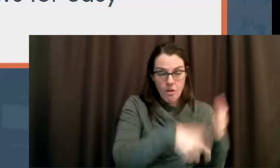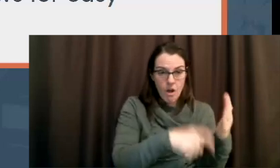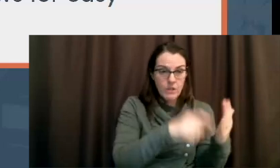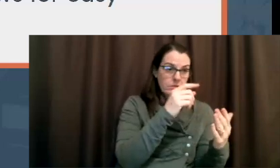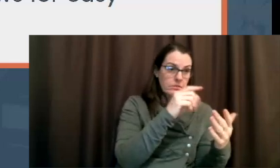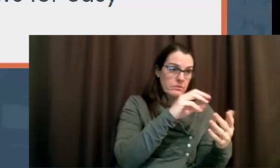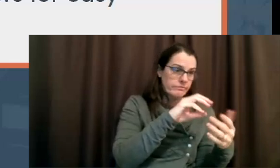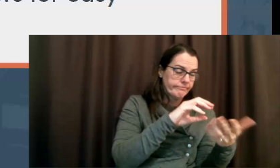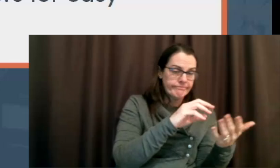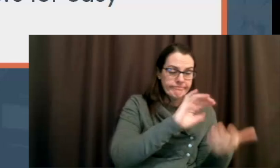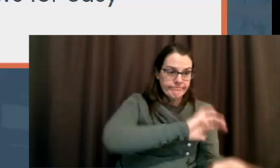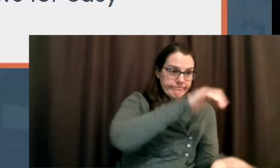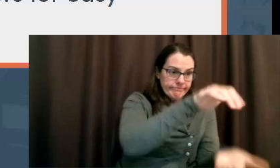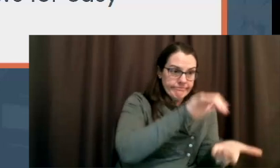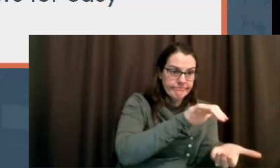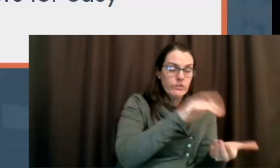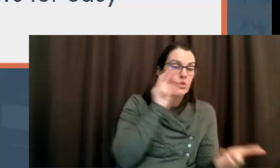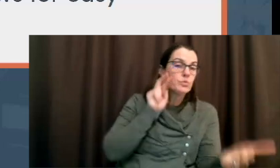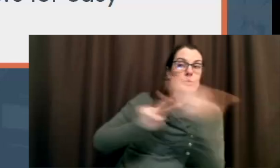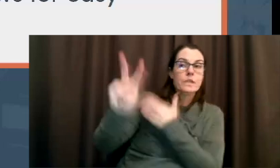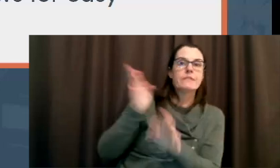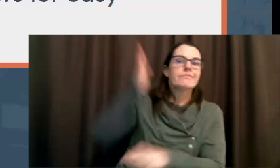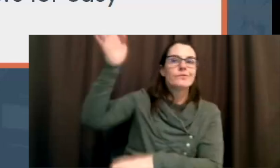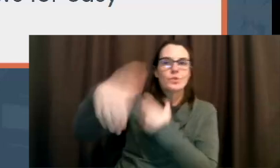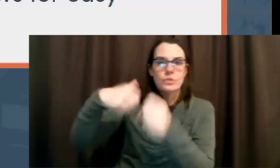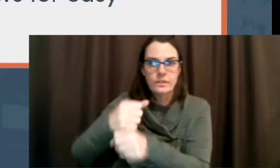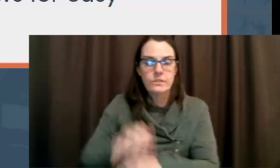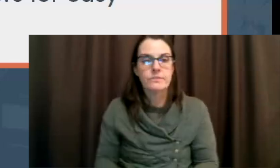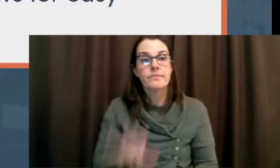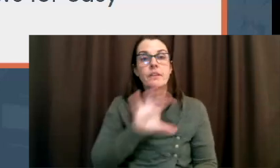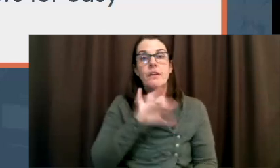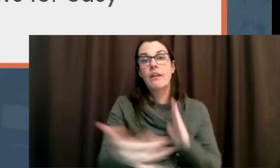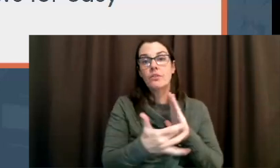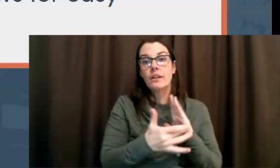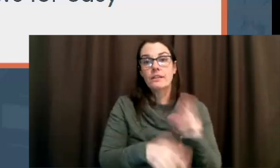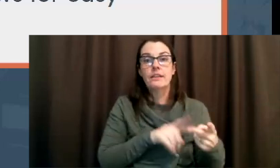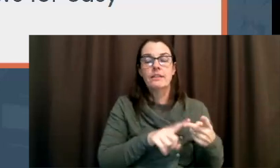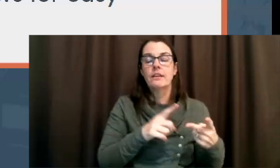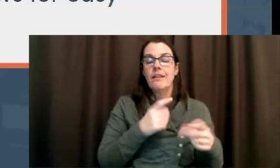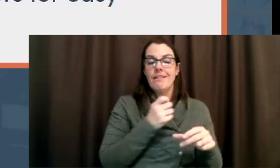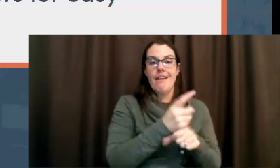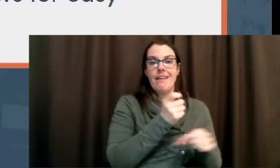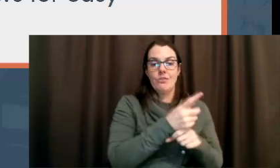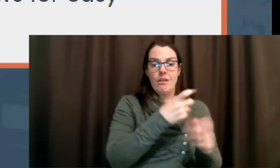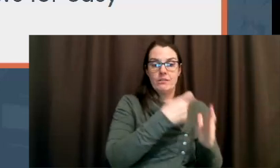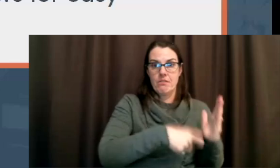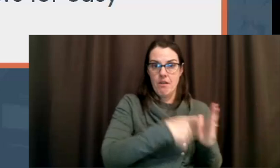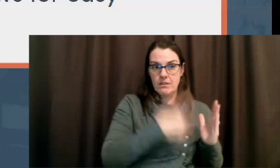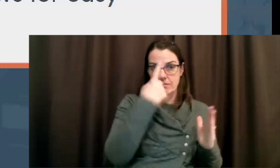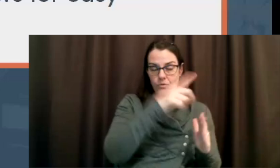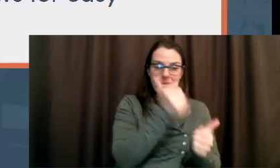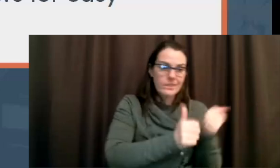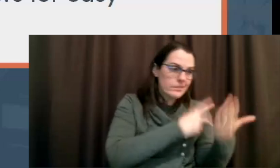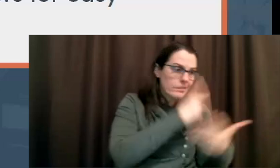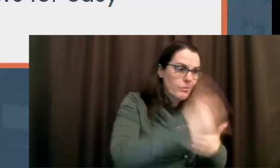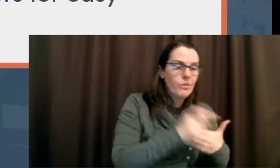year income and expenses. Another technique is we can annualize costs by program or project. And so let's just say